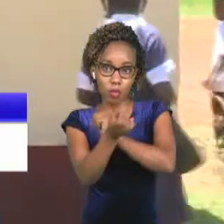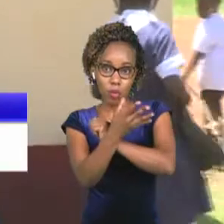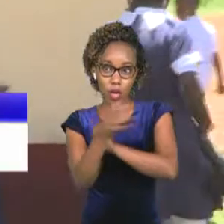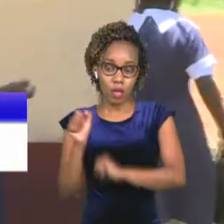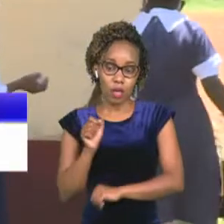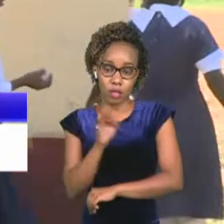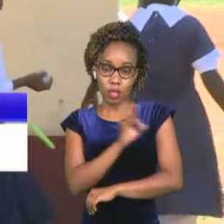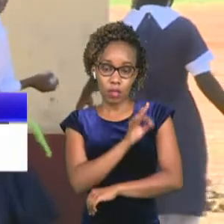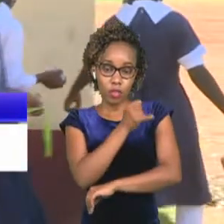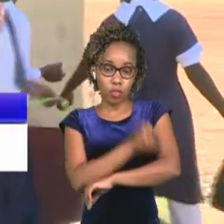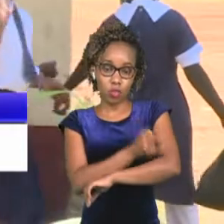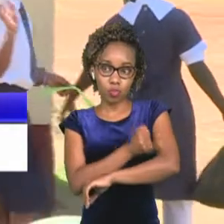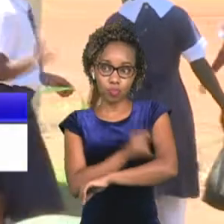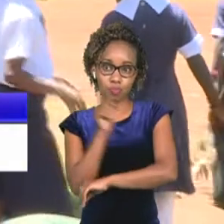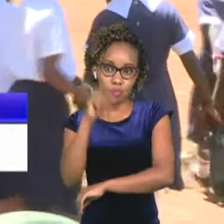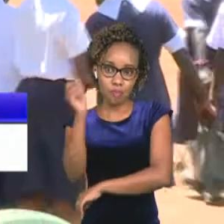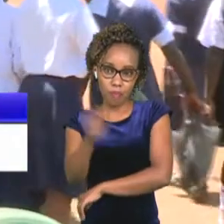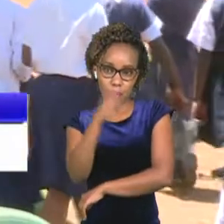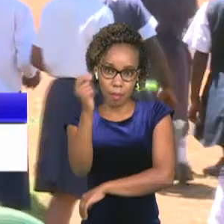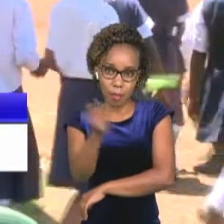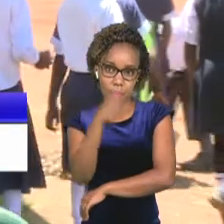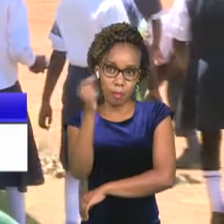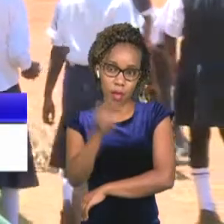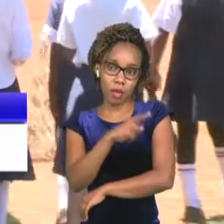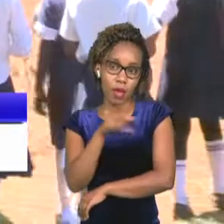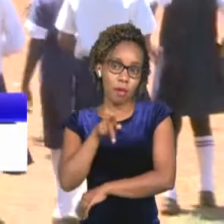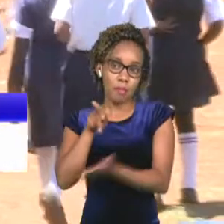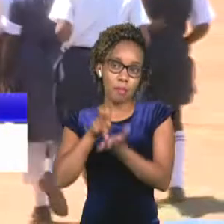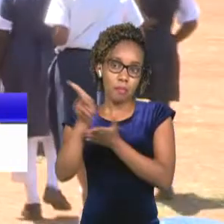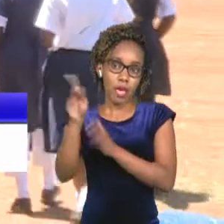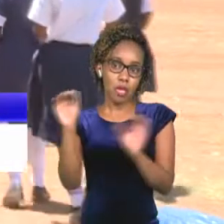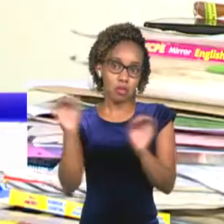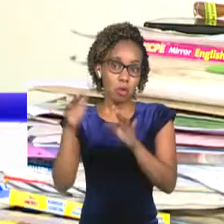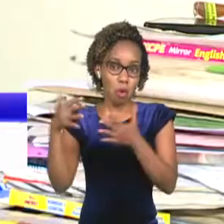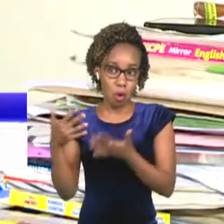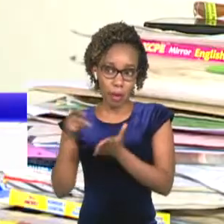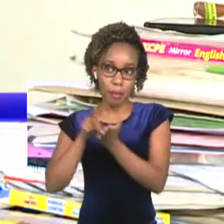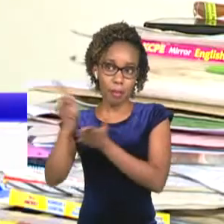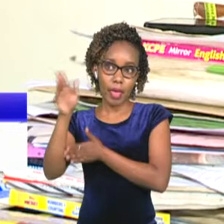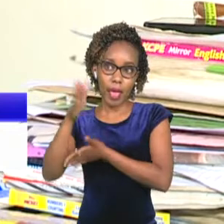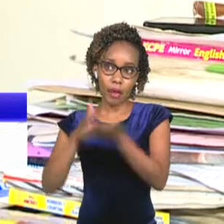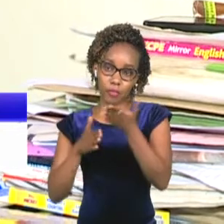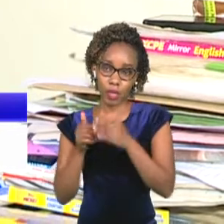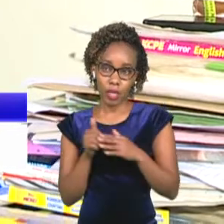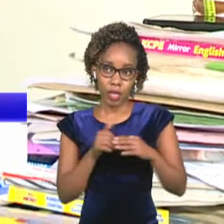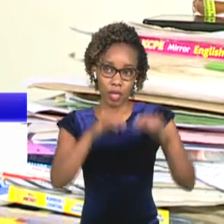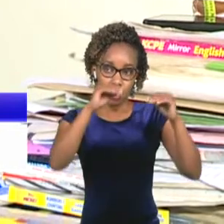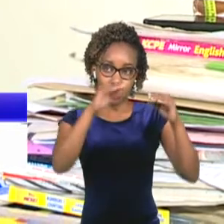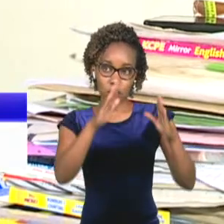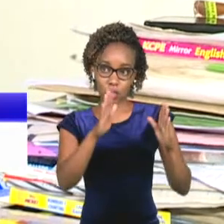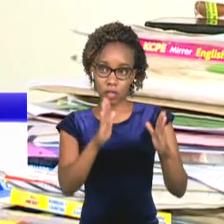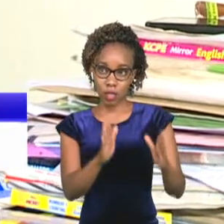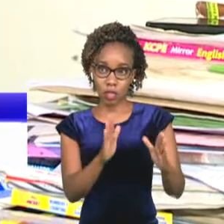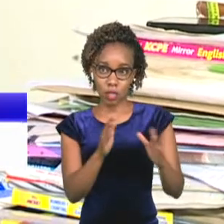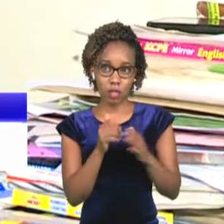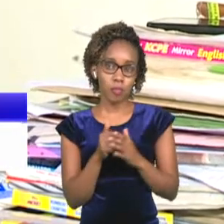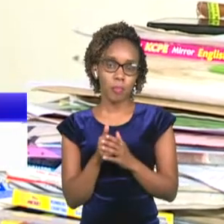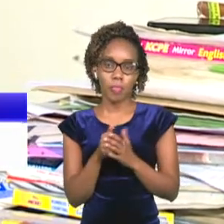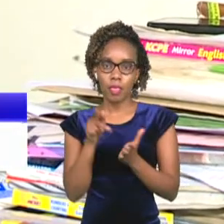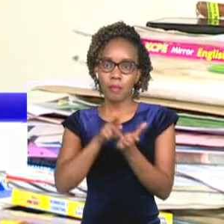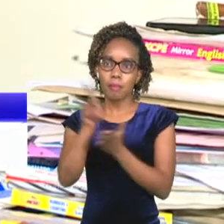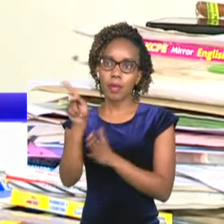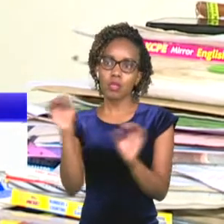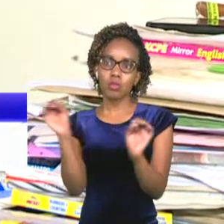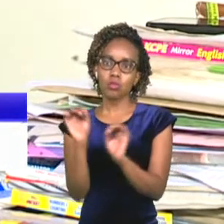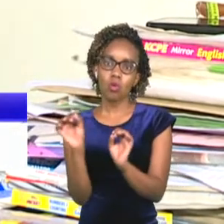this institution had gone for months with either no salaries or half-paid salaries. Teachers have been going unpaid